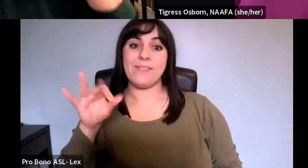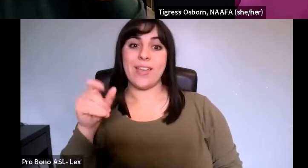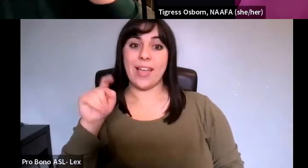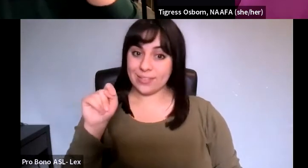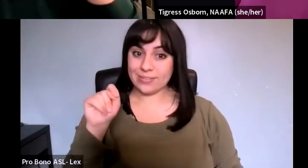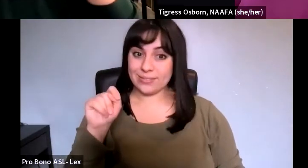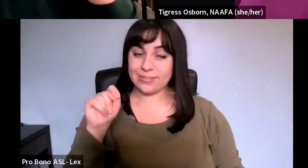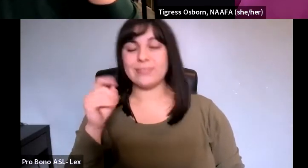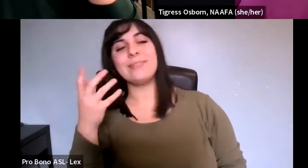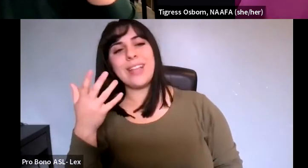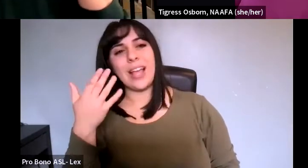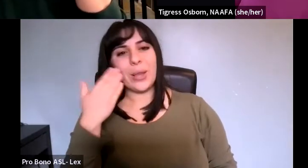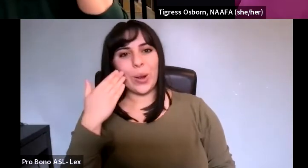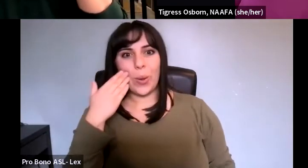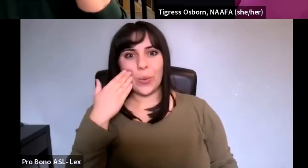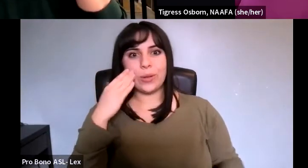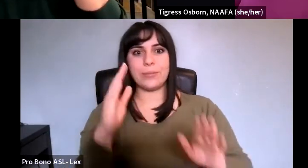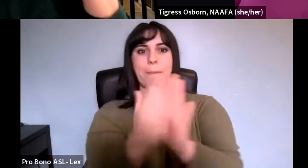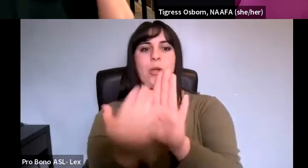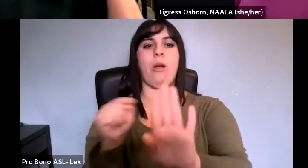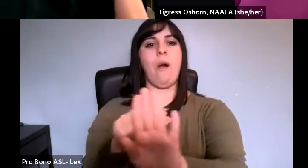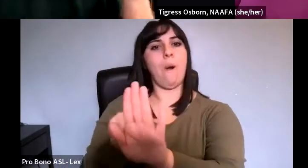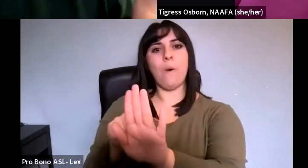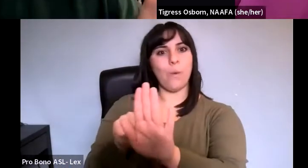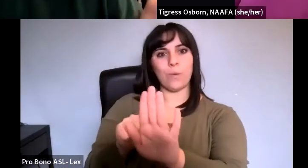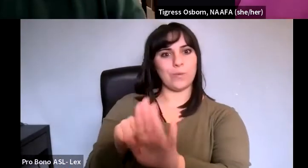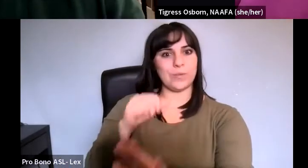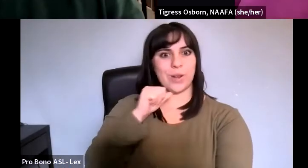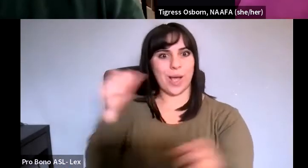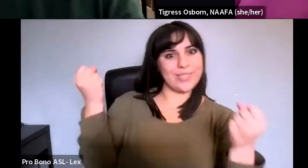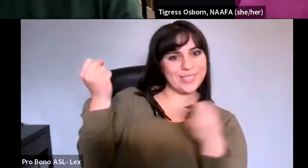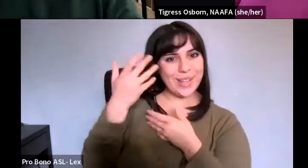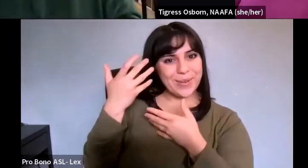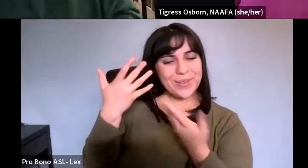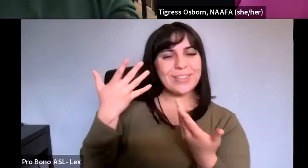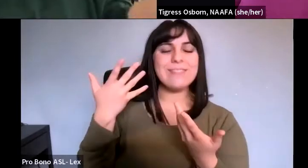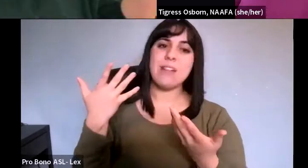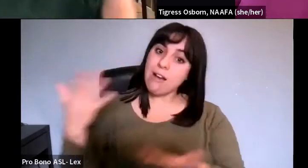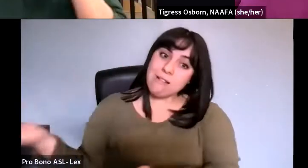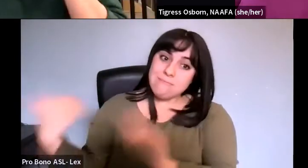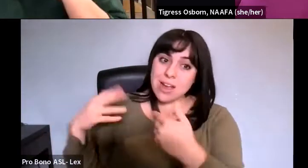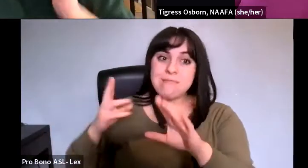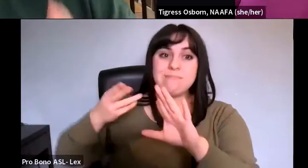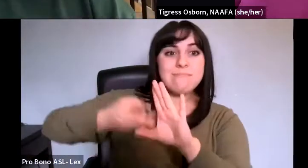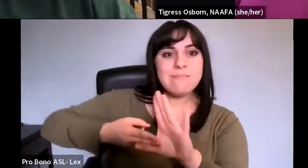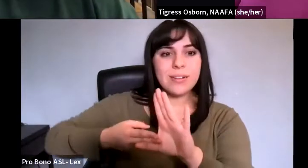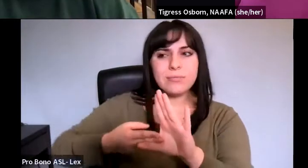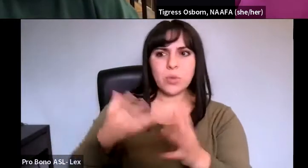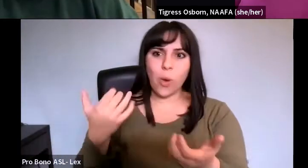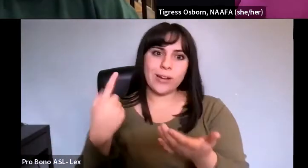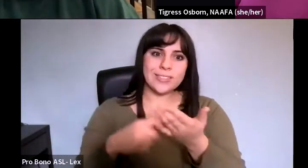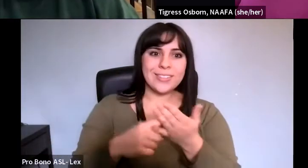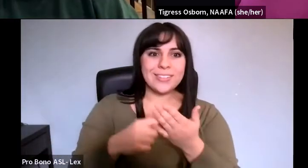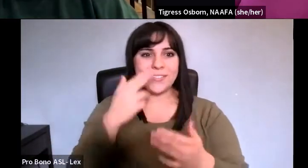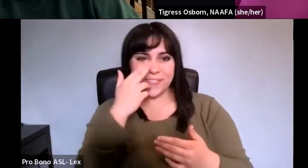hee, you just might want to read this and have a little jokey laugh about being fat and comedy.